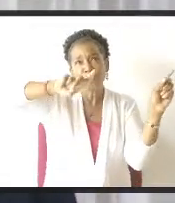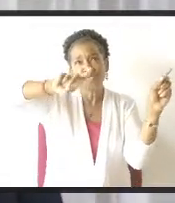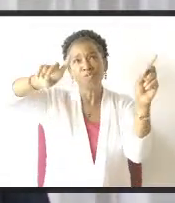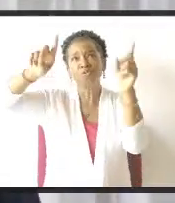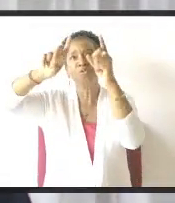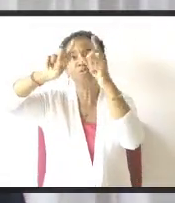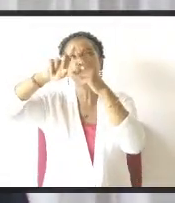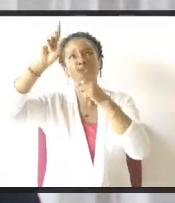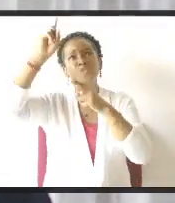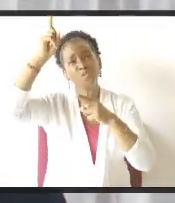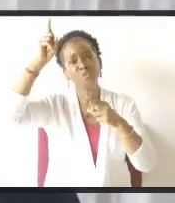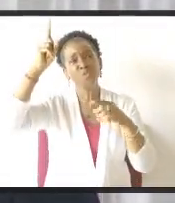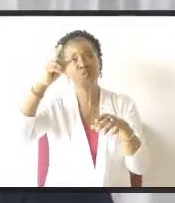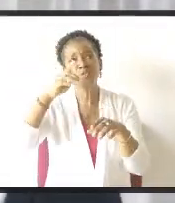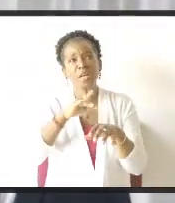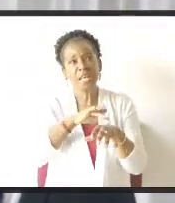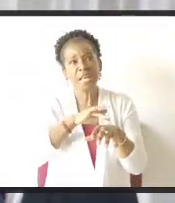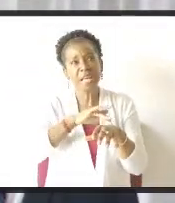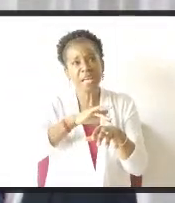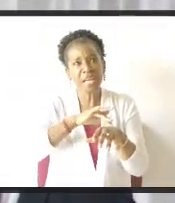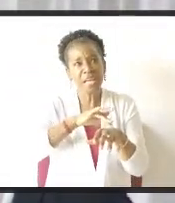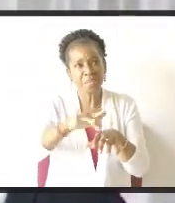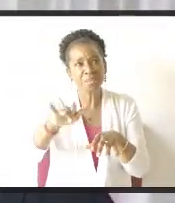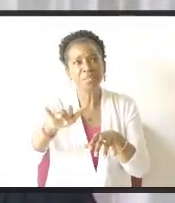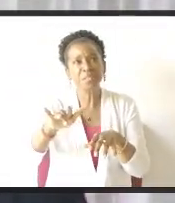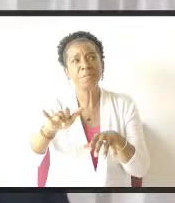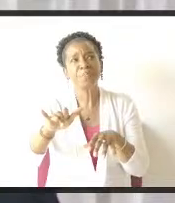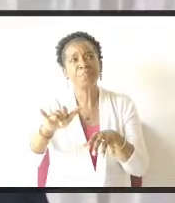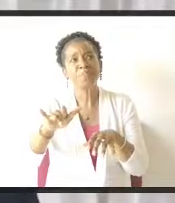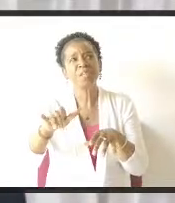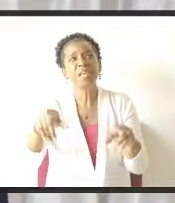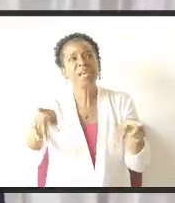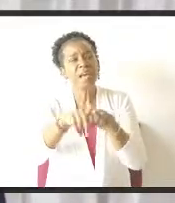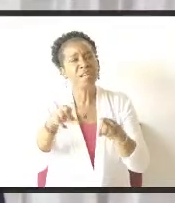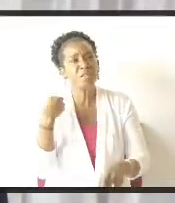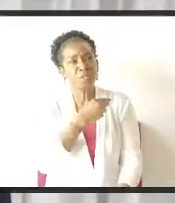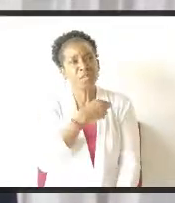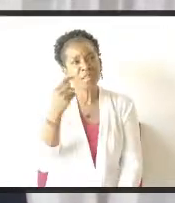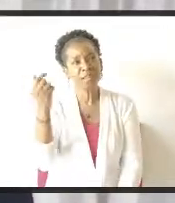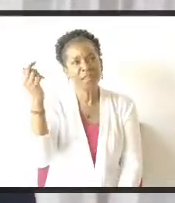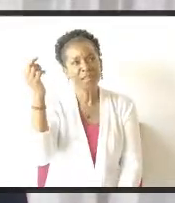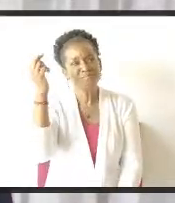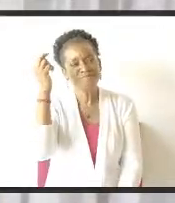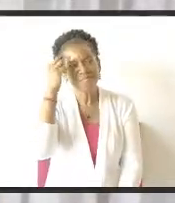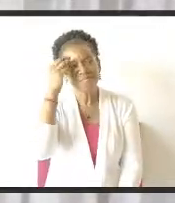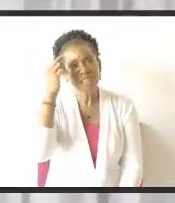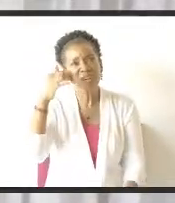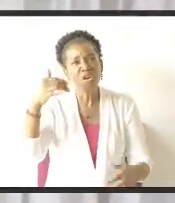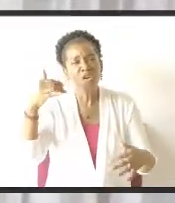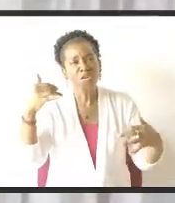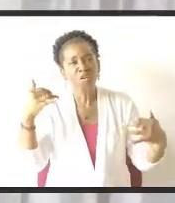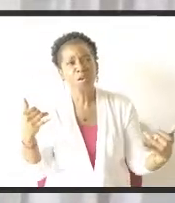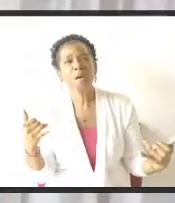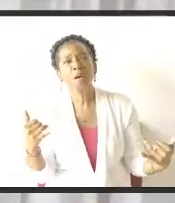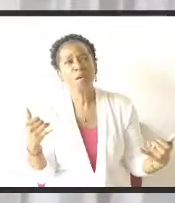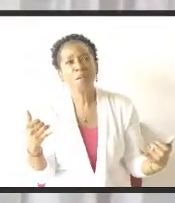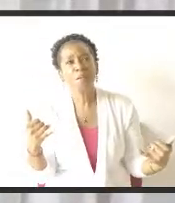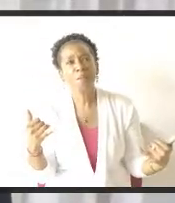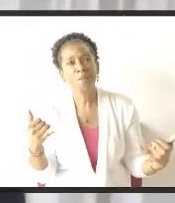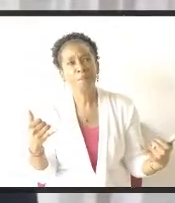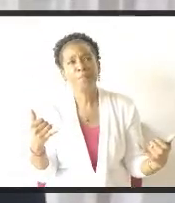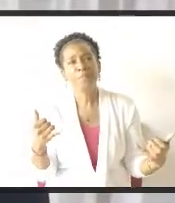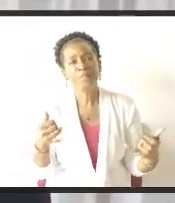So as we contemplate right now, Almighty God, I pray that you will convict, you